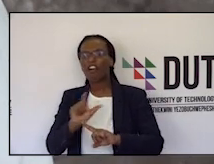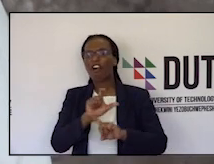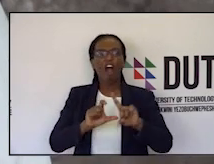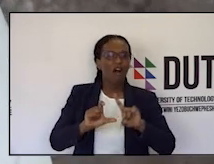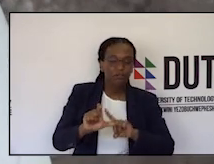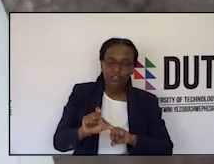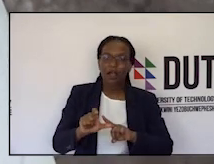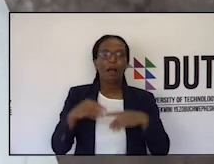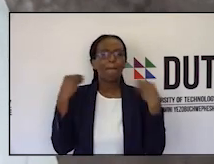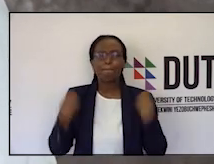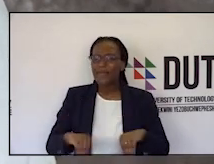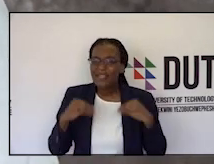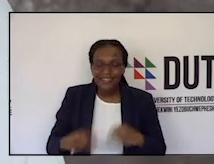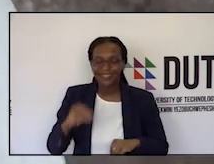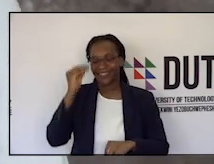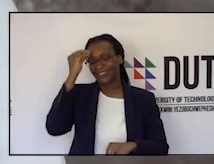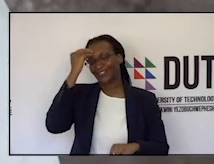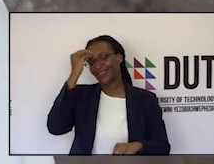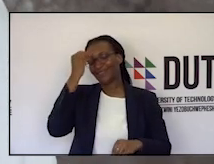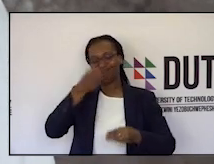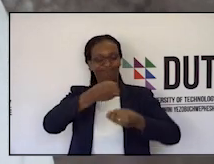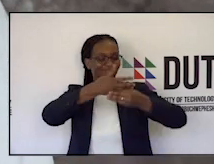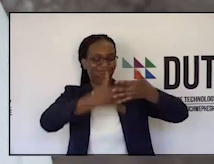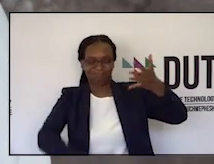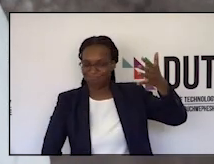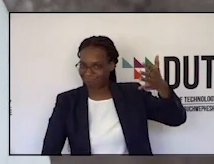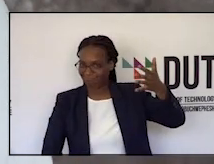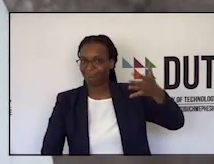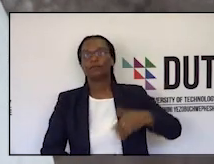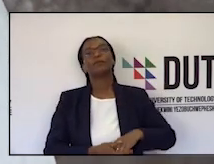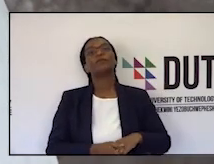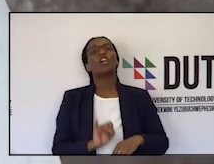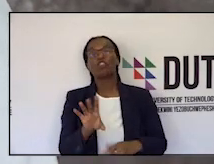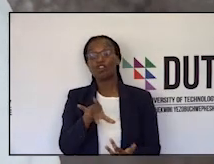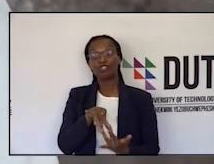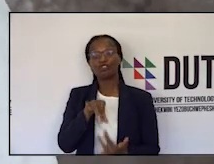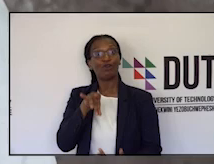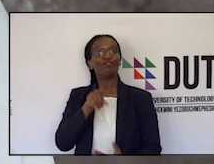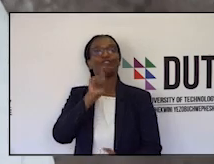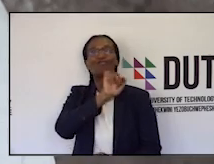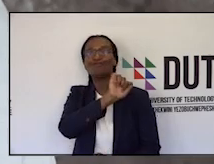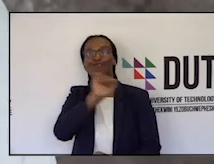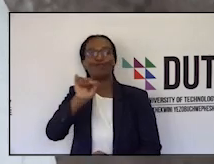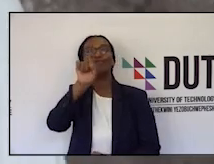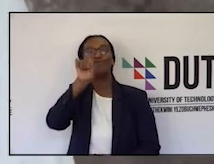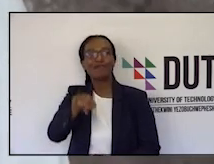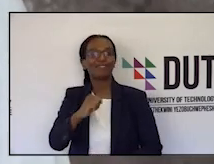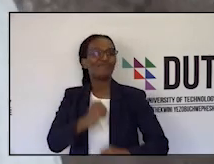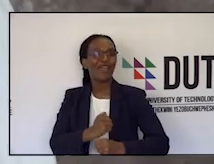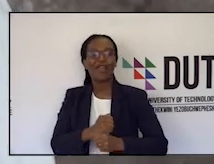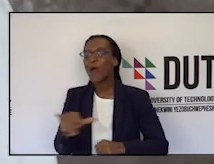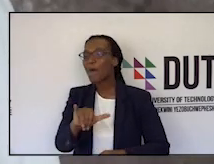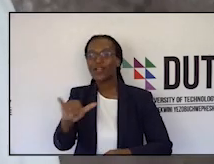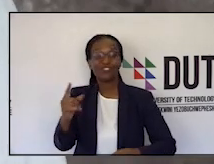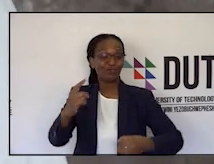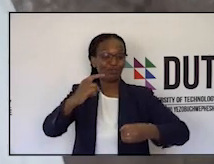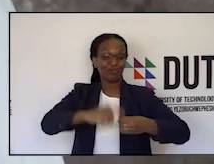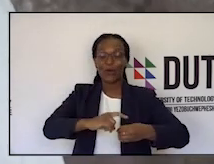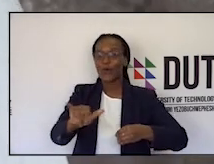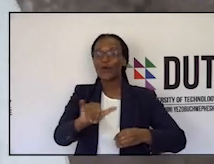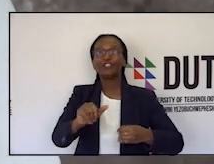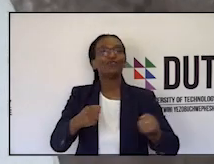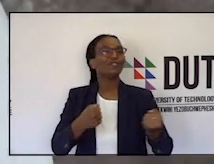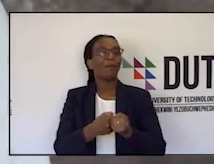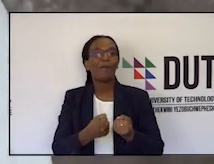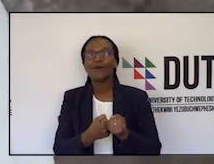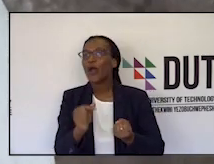cultural, business interests, etc. The choice is yours to make which to join, which to support, or